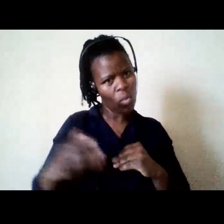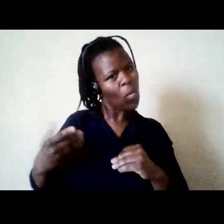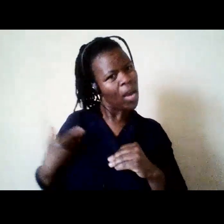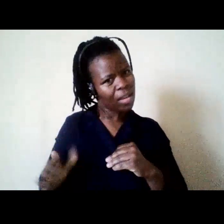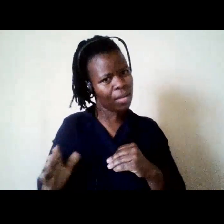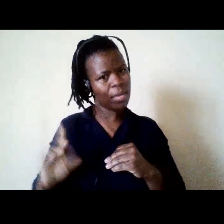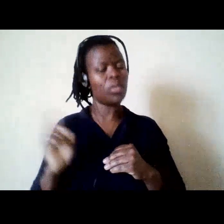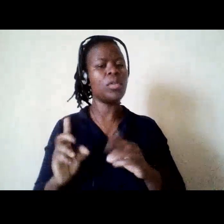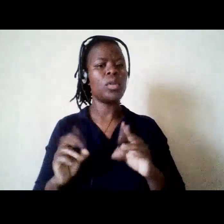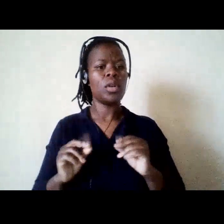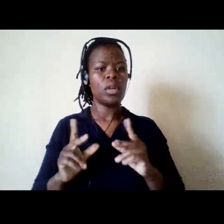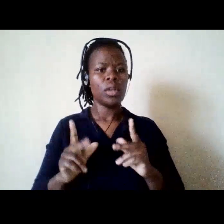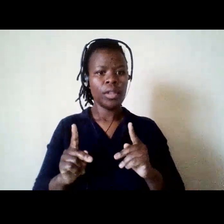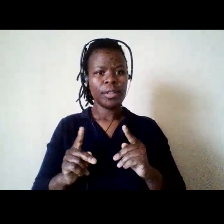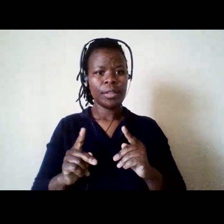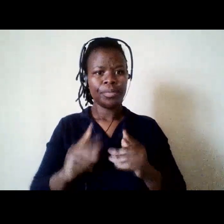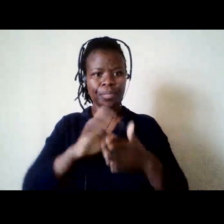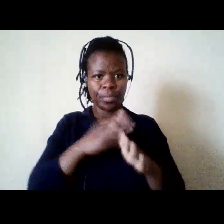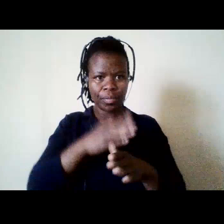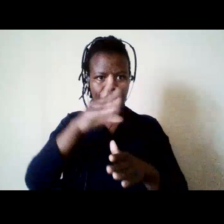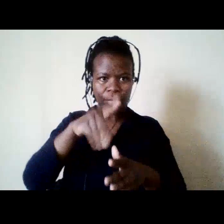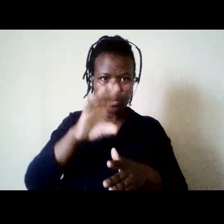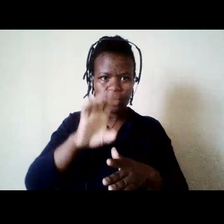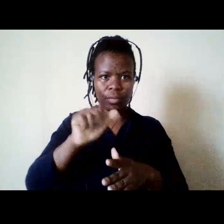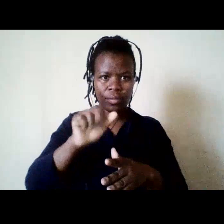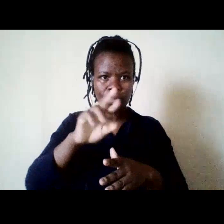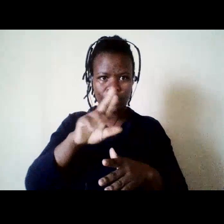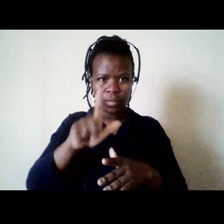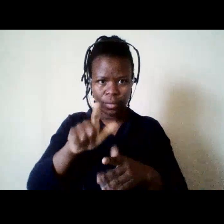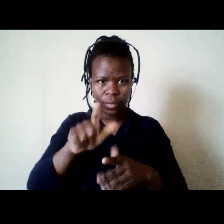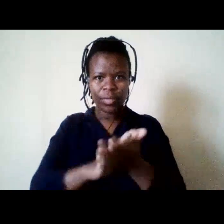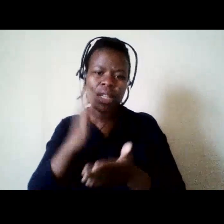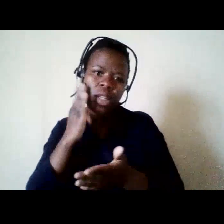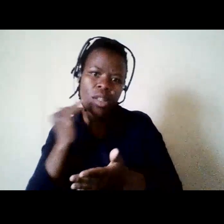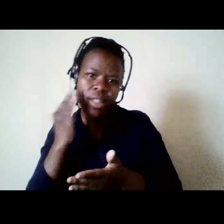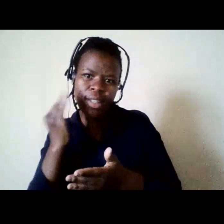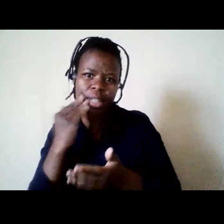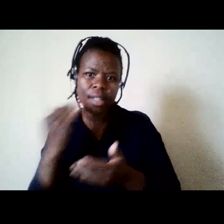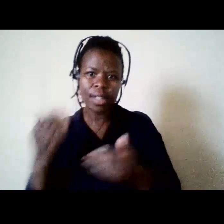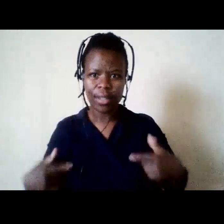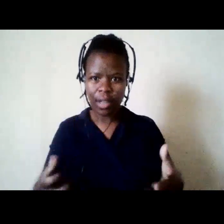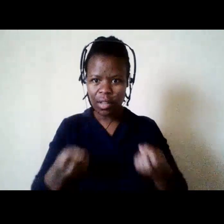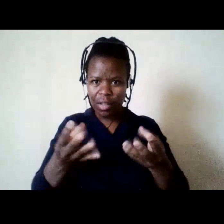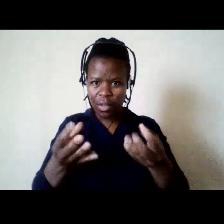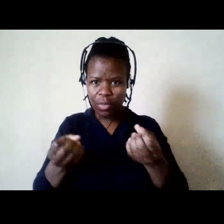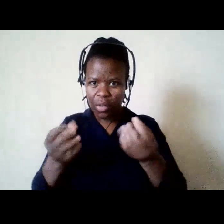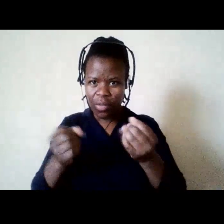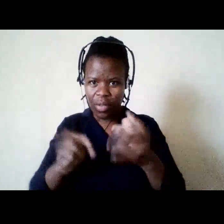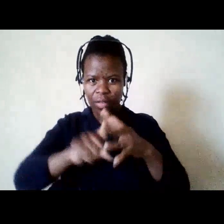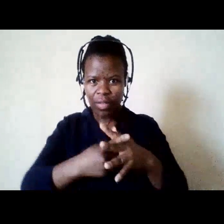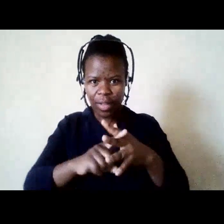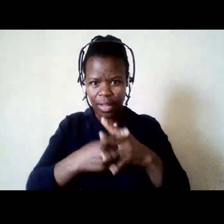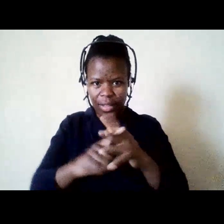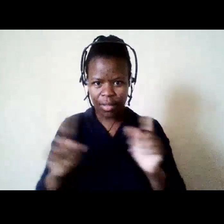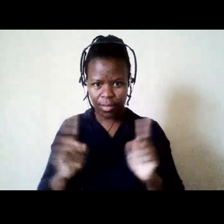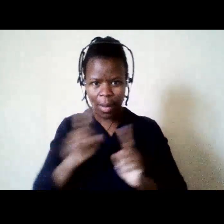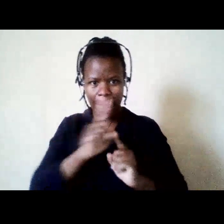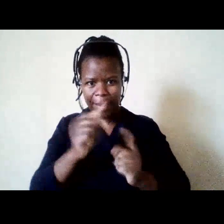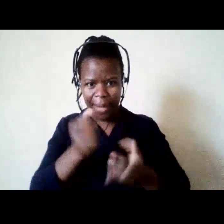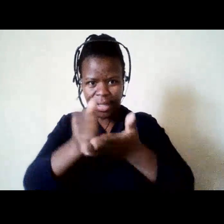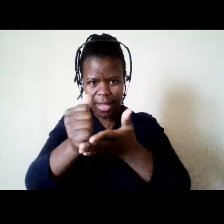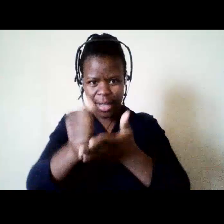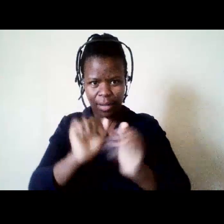and Chantal will start giving you the answers, and I want you to think it out, because it will help you. When you're able to reflect on the answers,